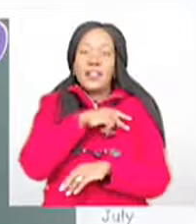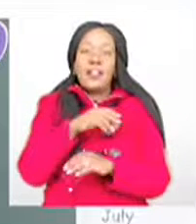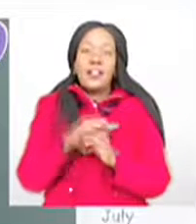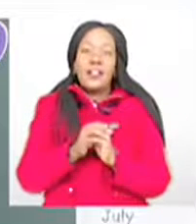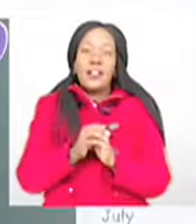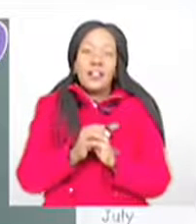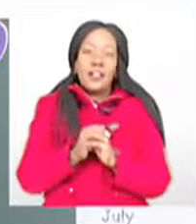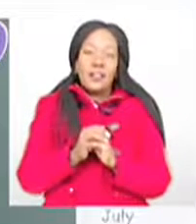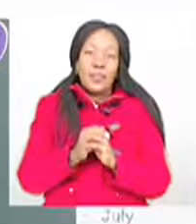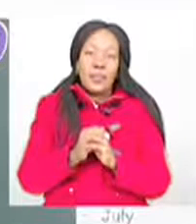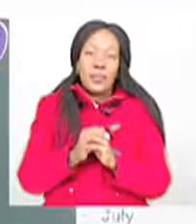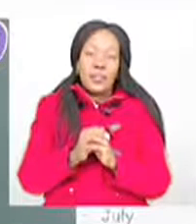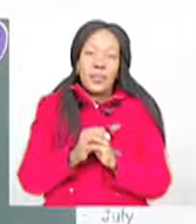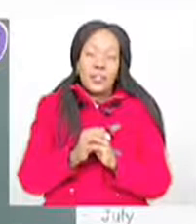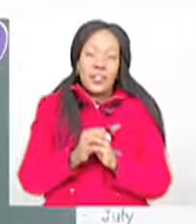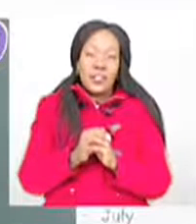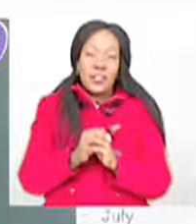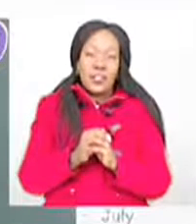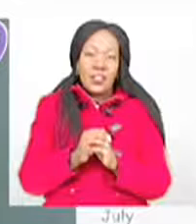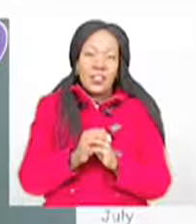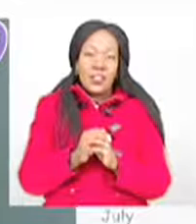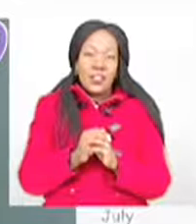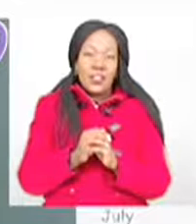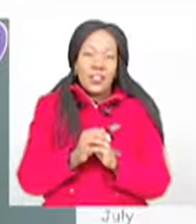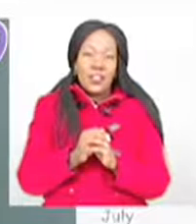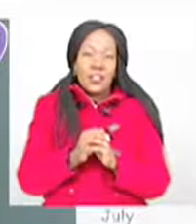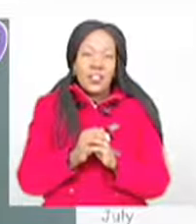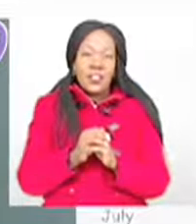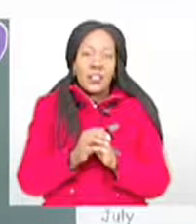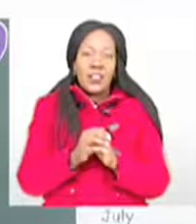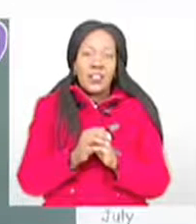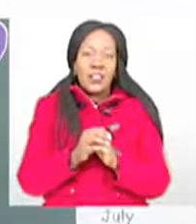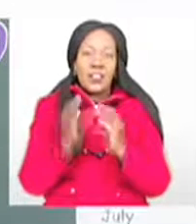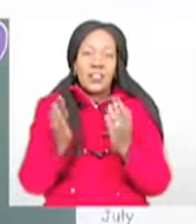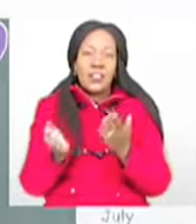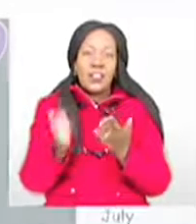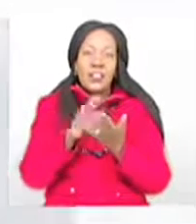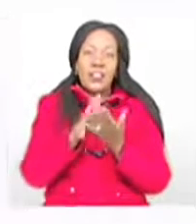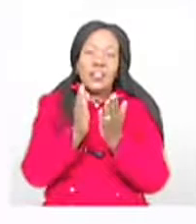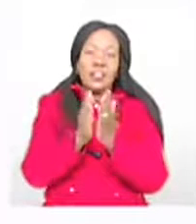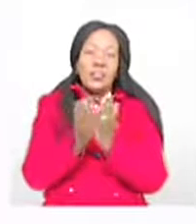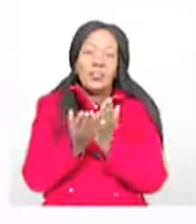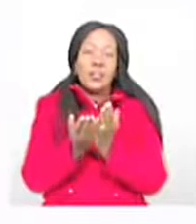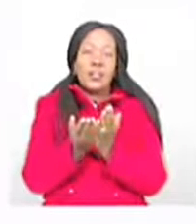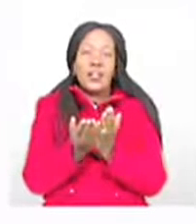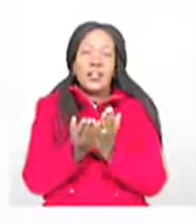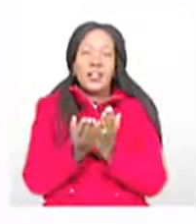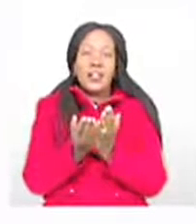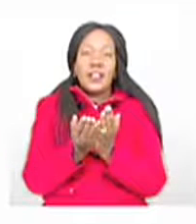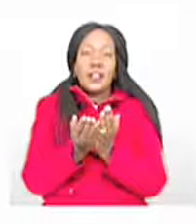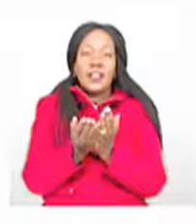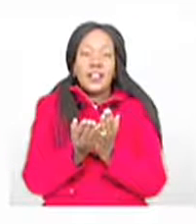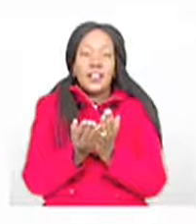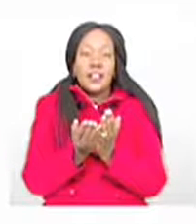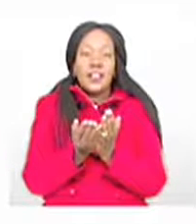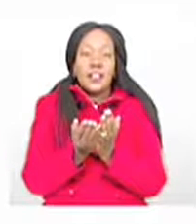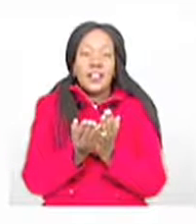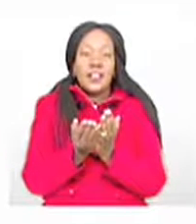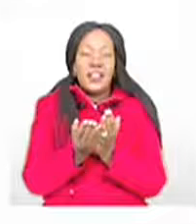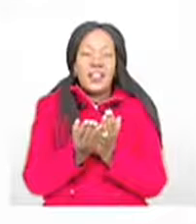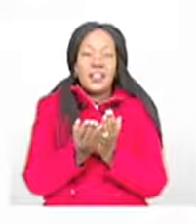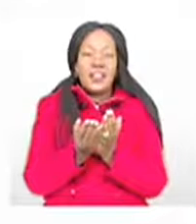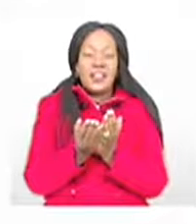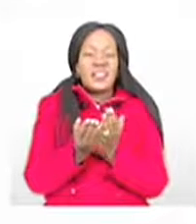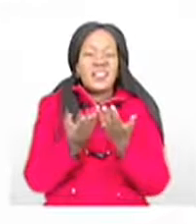is color purple. Now let's get back to our booklet so that we can be able